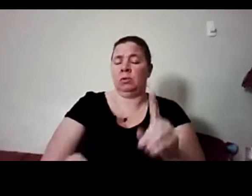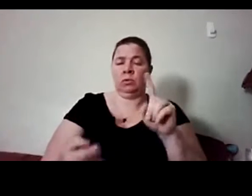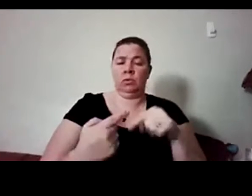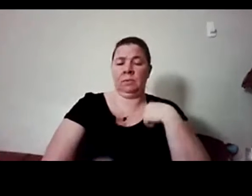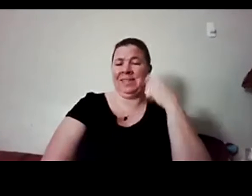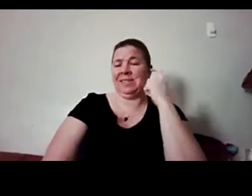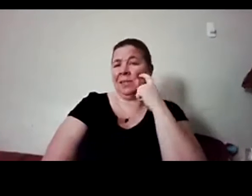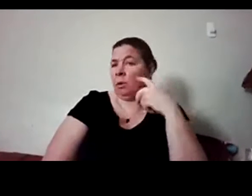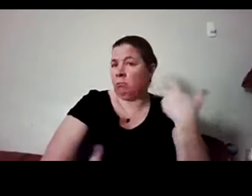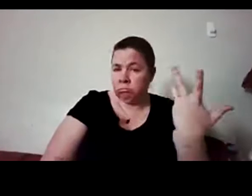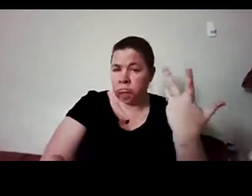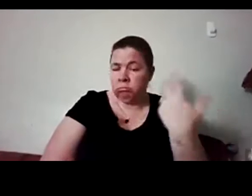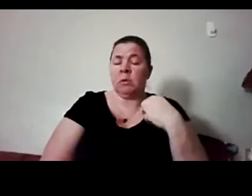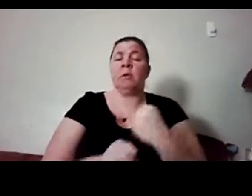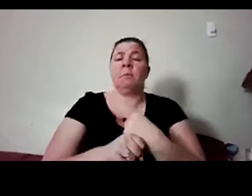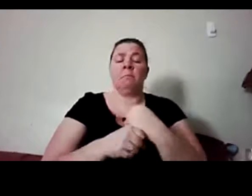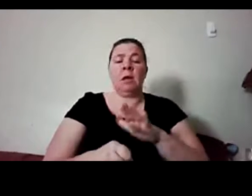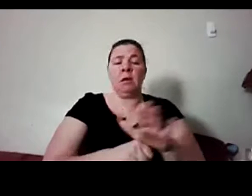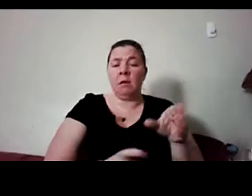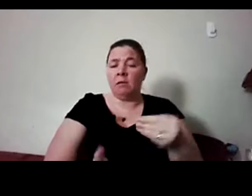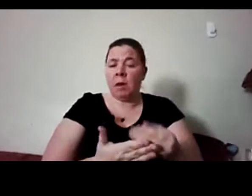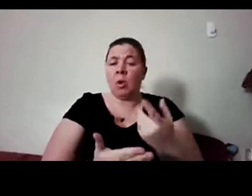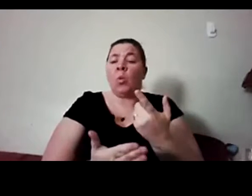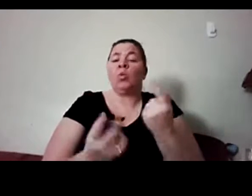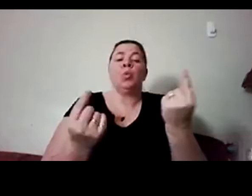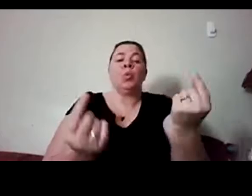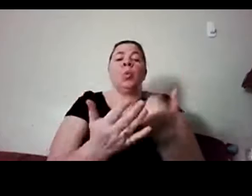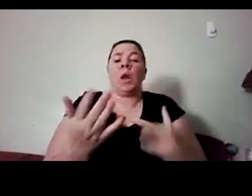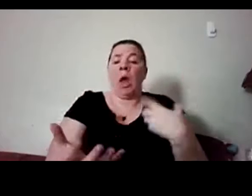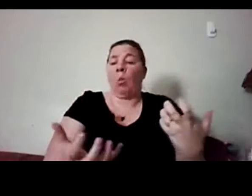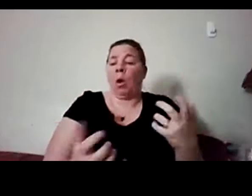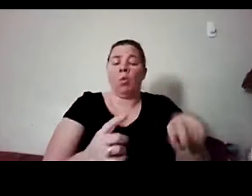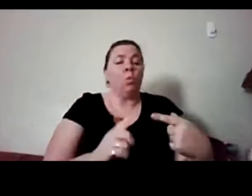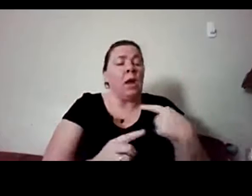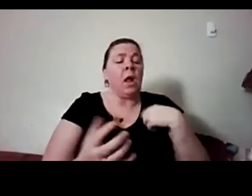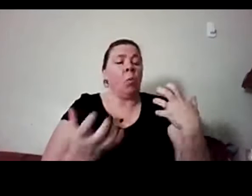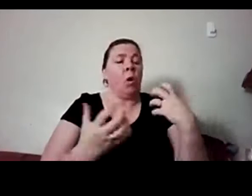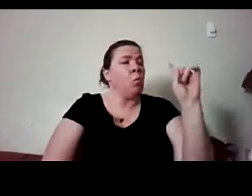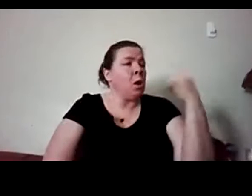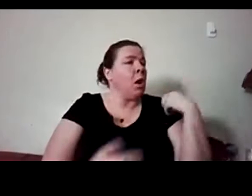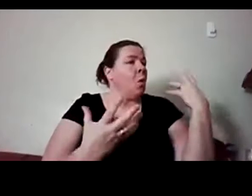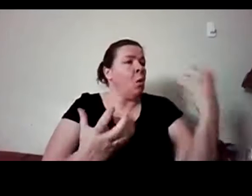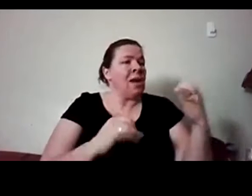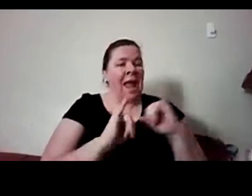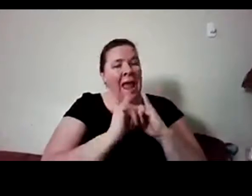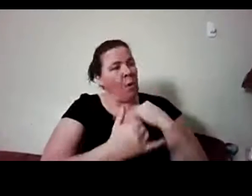simply means I'm making enough money to do what I want, when I want, where I want, and how I